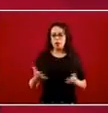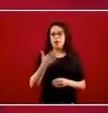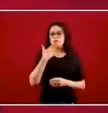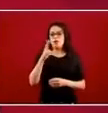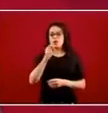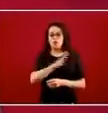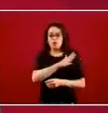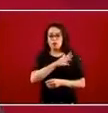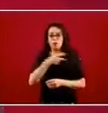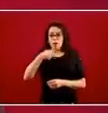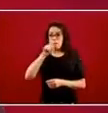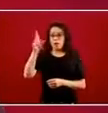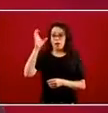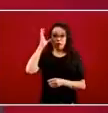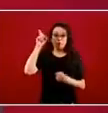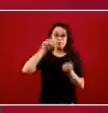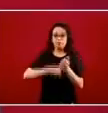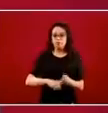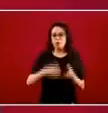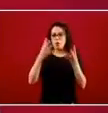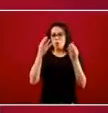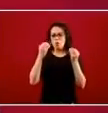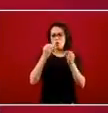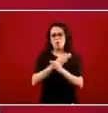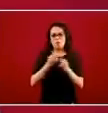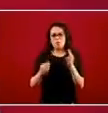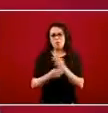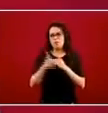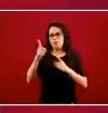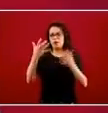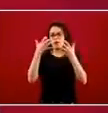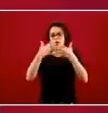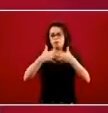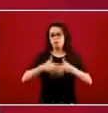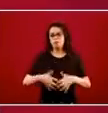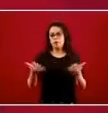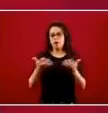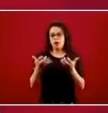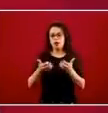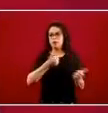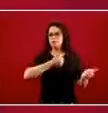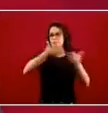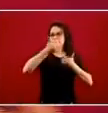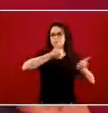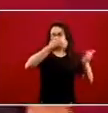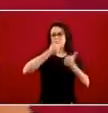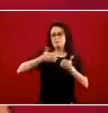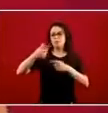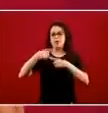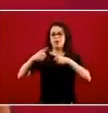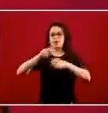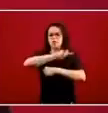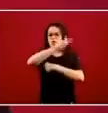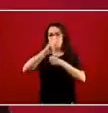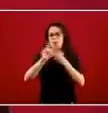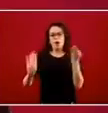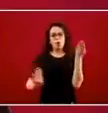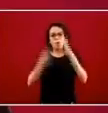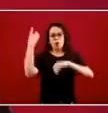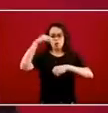products appear as to be by default low quality, and this is because China is a mass